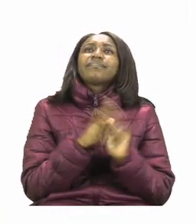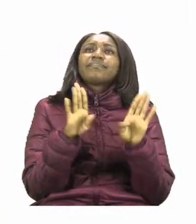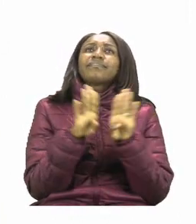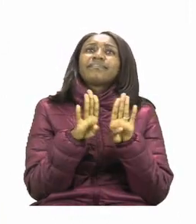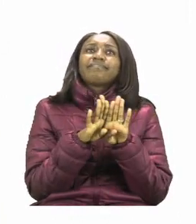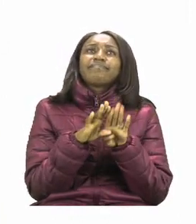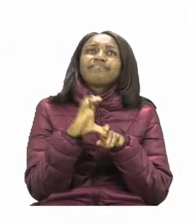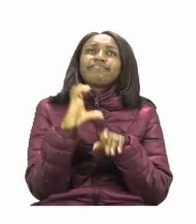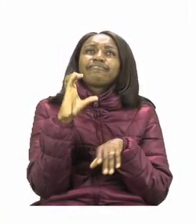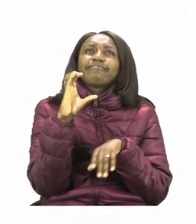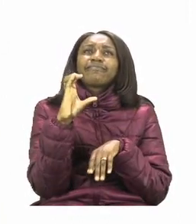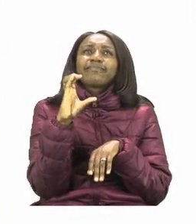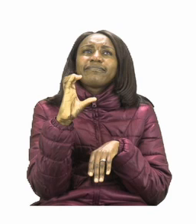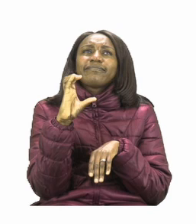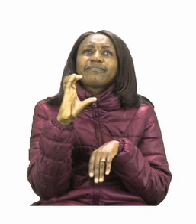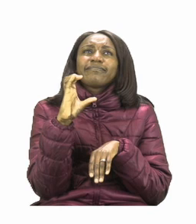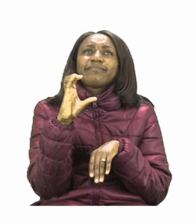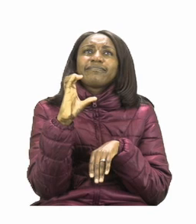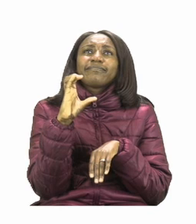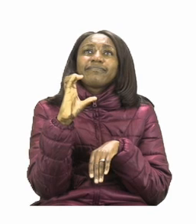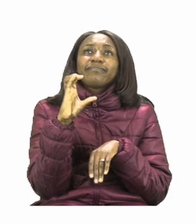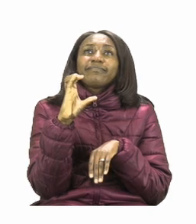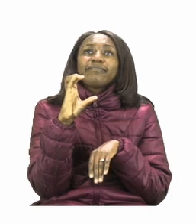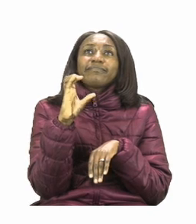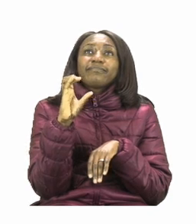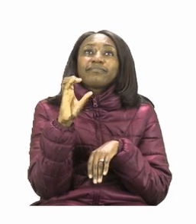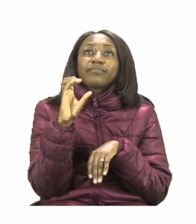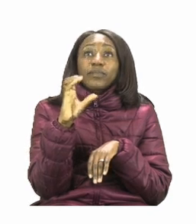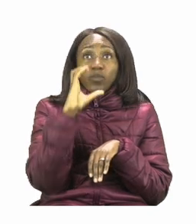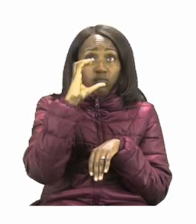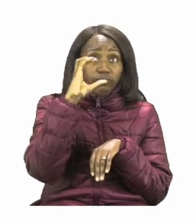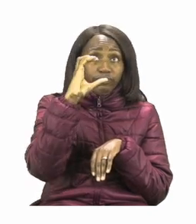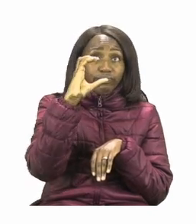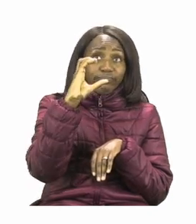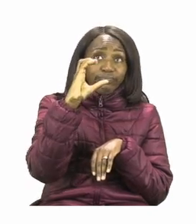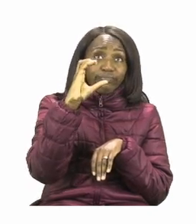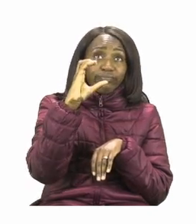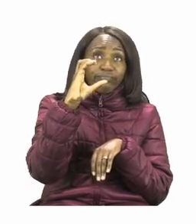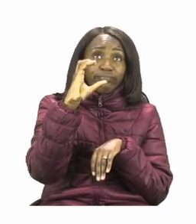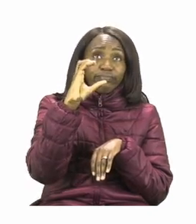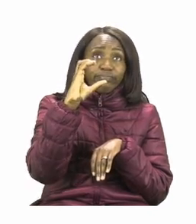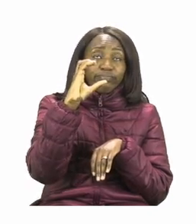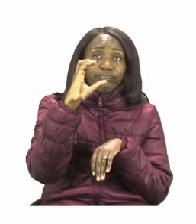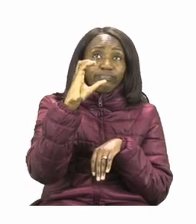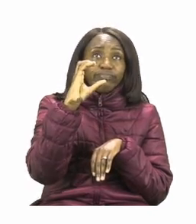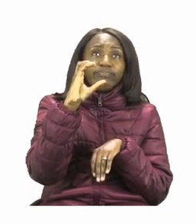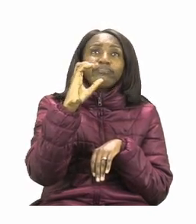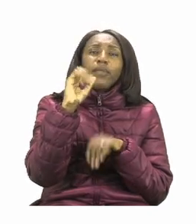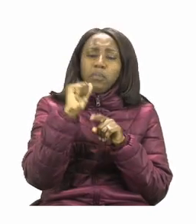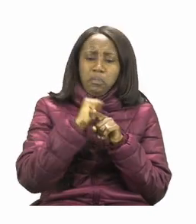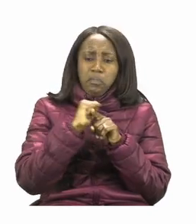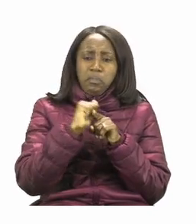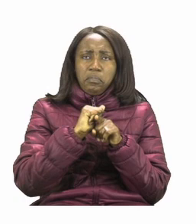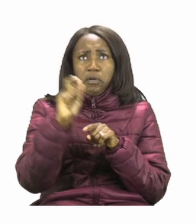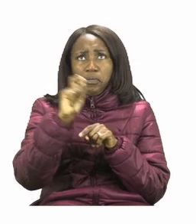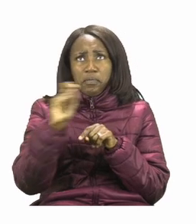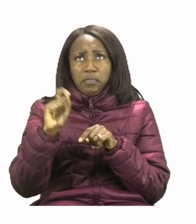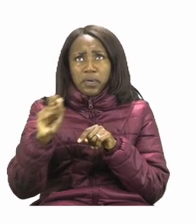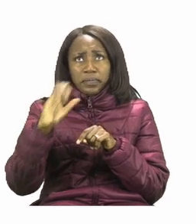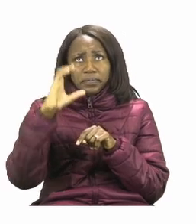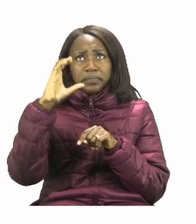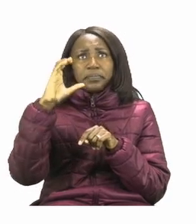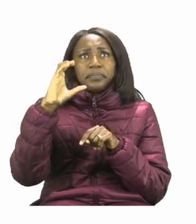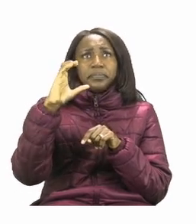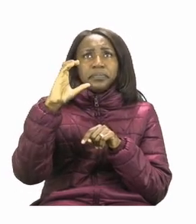k. Everyone, let's say k. K. Well done.